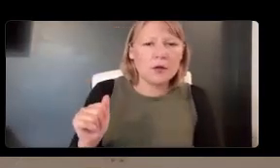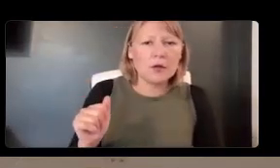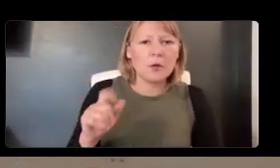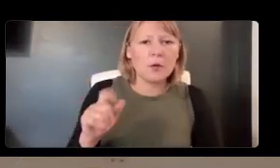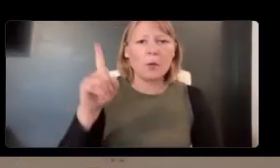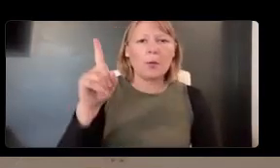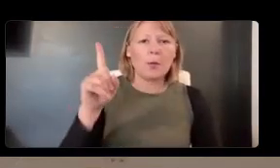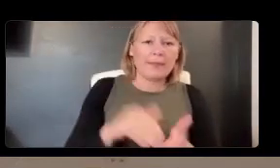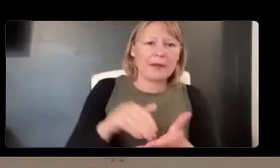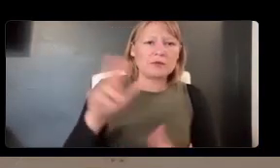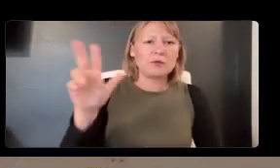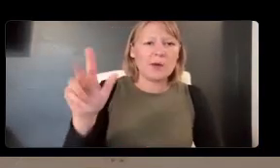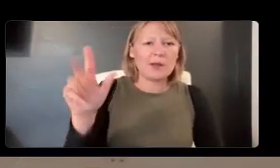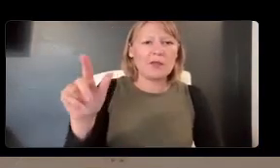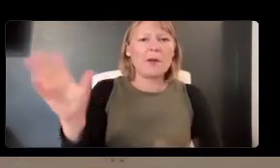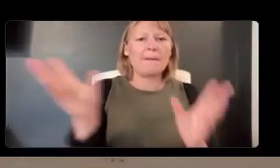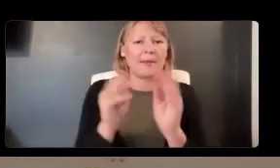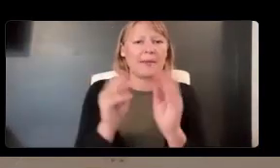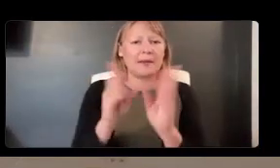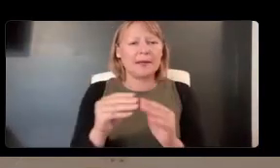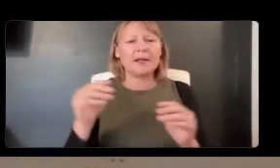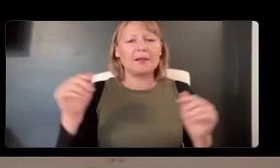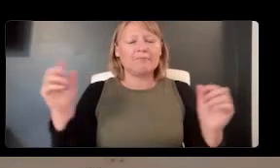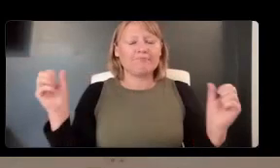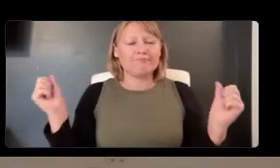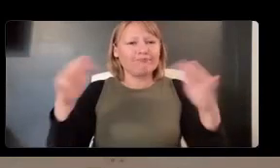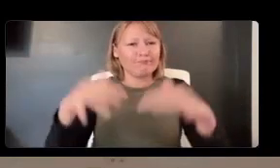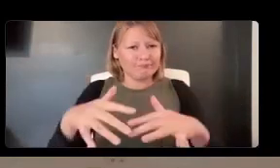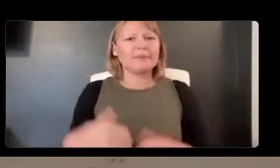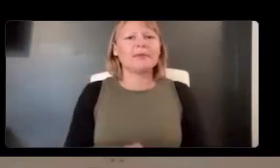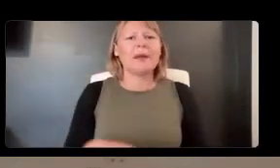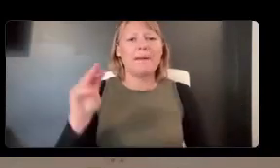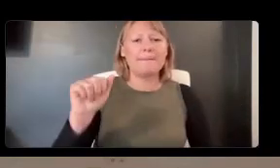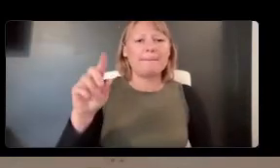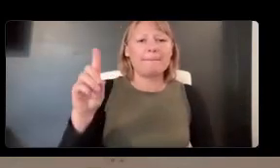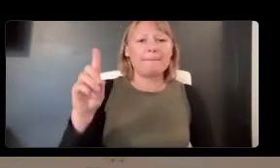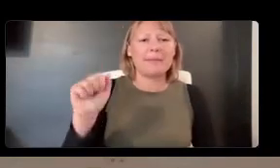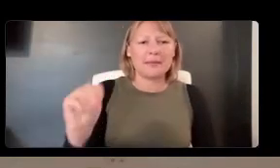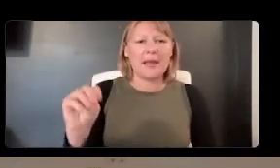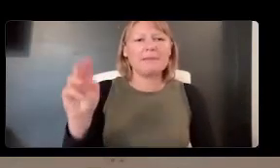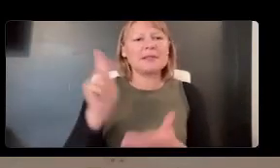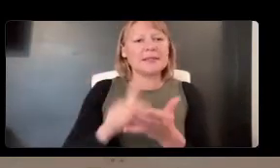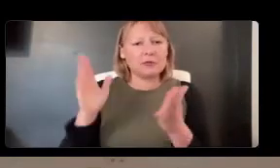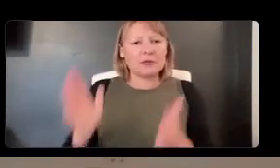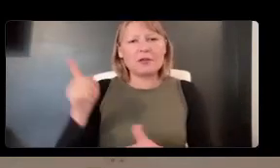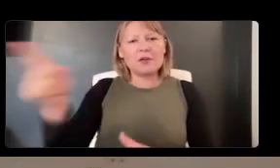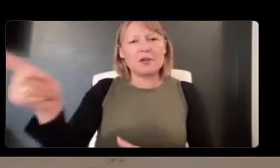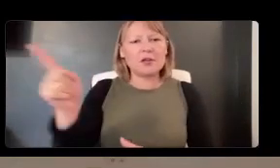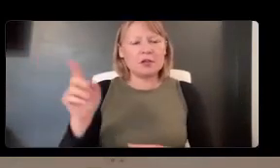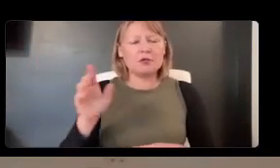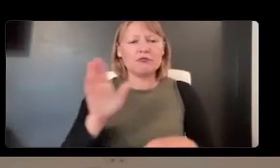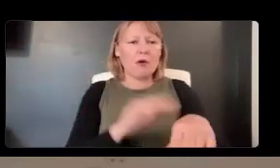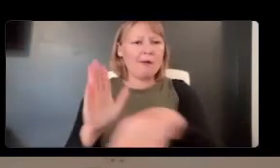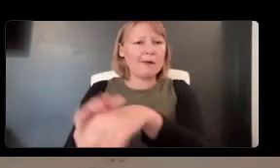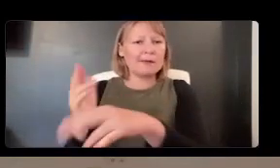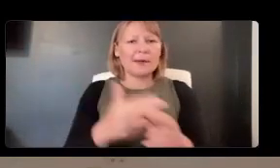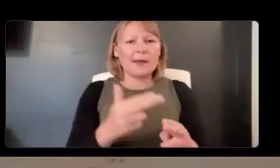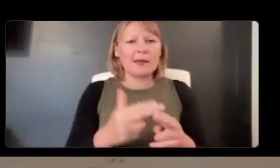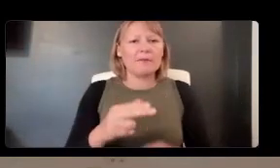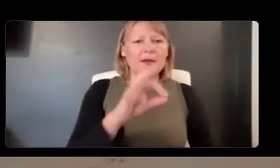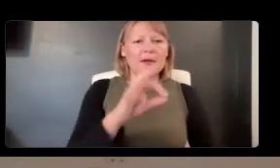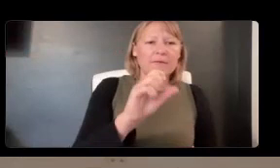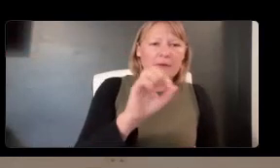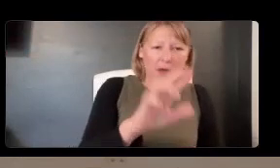1,023rd meeting of the full board to order. Madam Secretary, will you please call attendance? Yes. Vice Chair Foster,